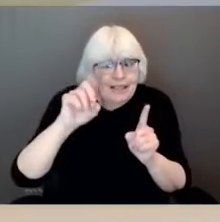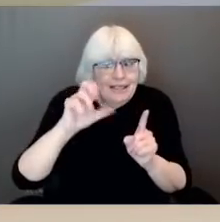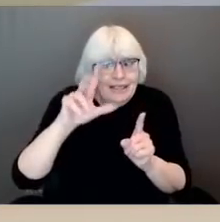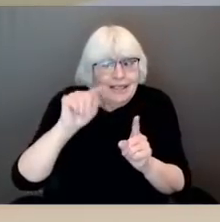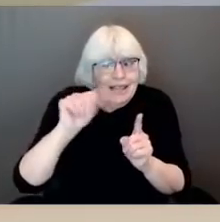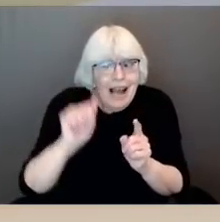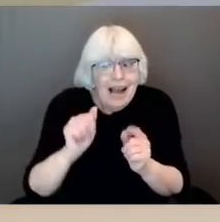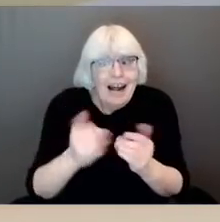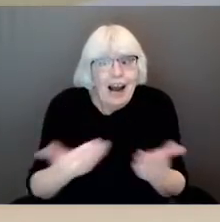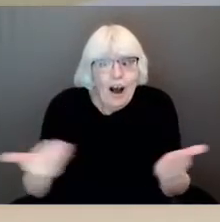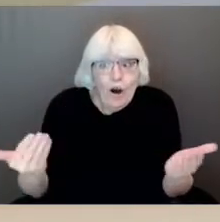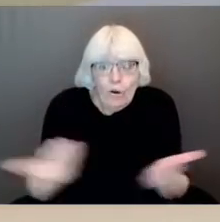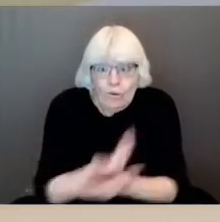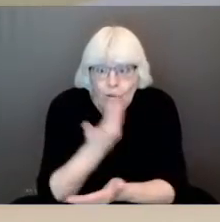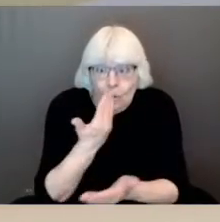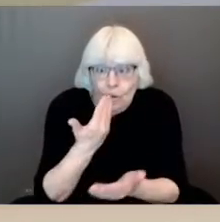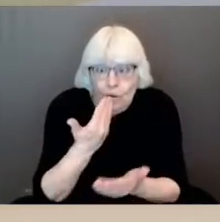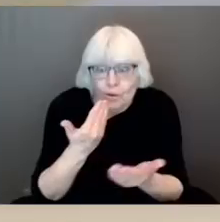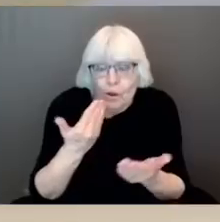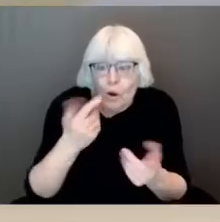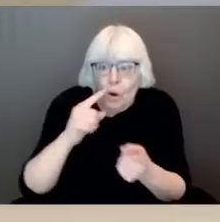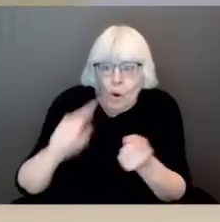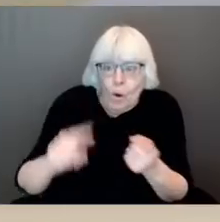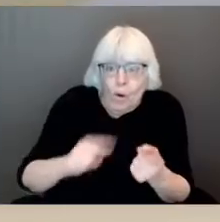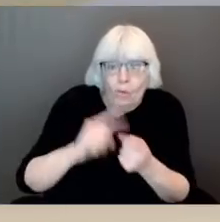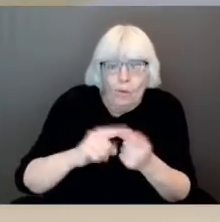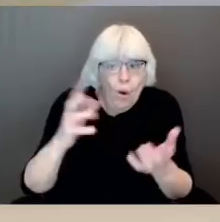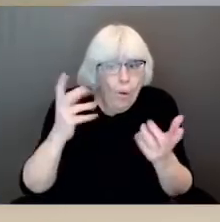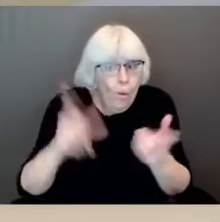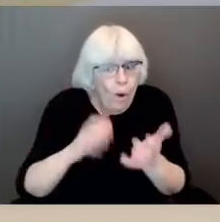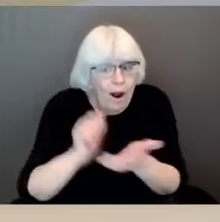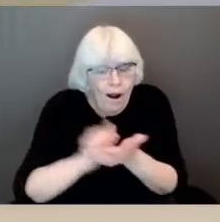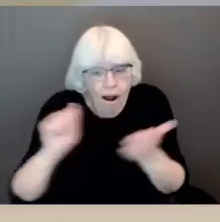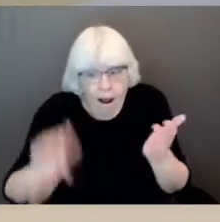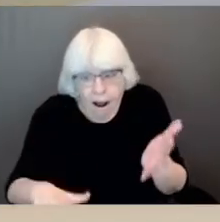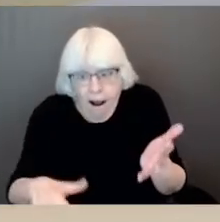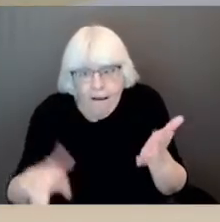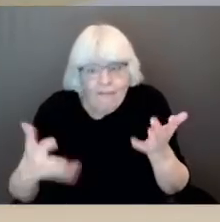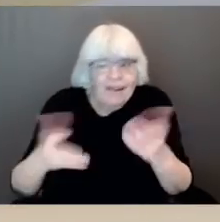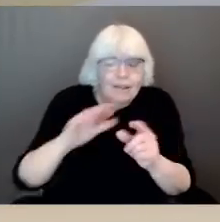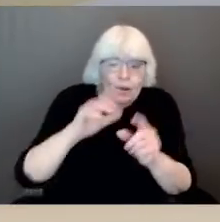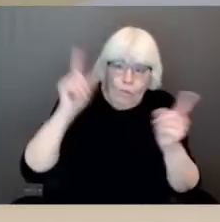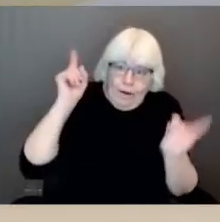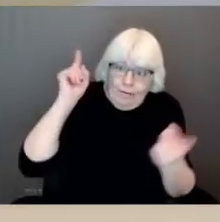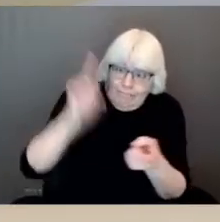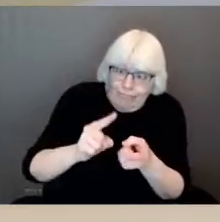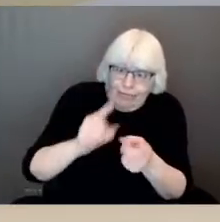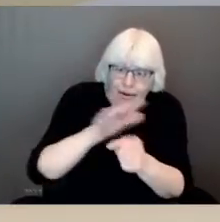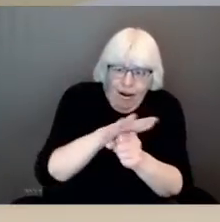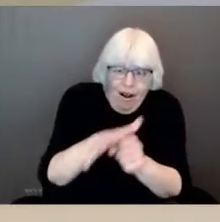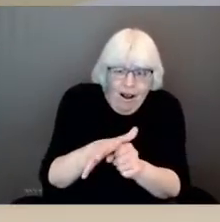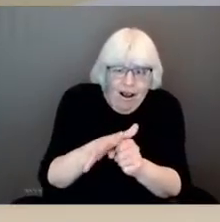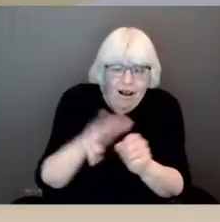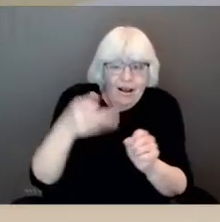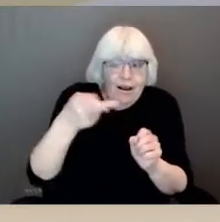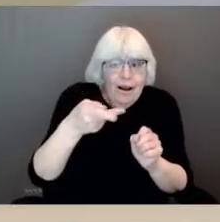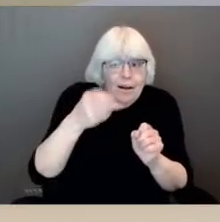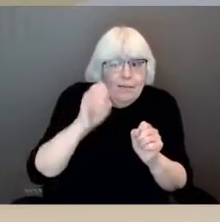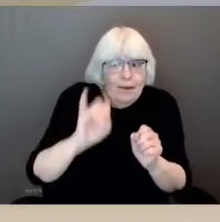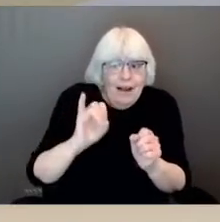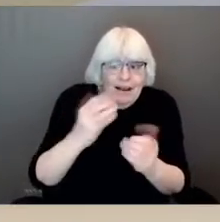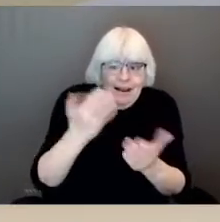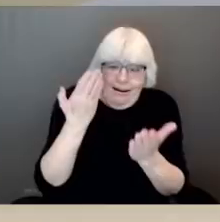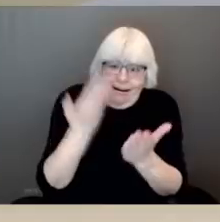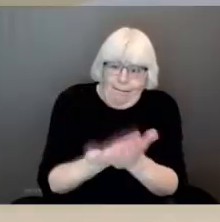as we can when the risk of COVID-19 is lower. The PEI Vax Pass is an additional layer of protection, allowing more people